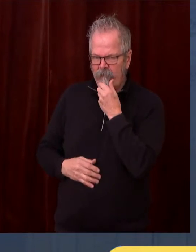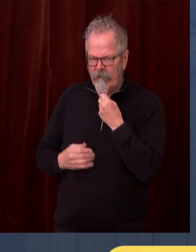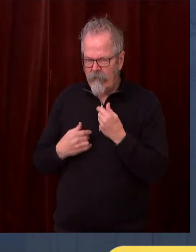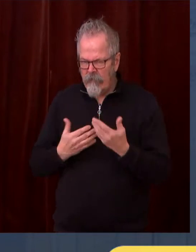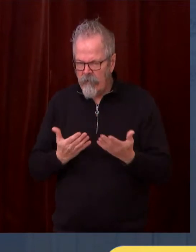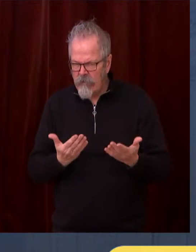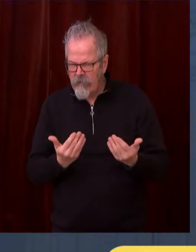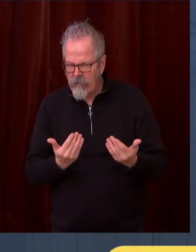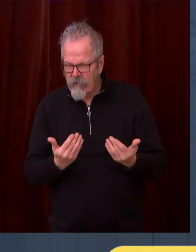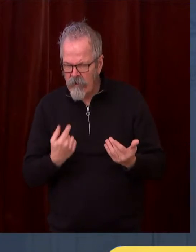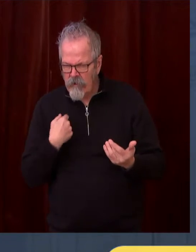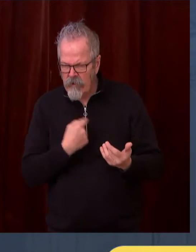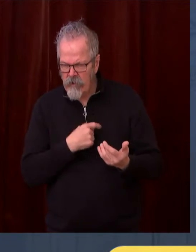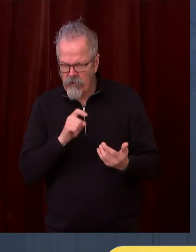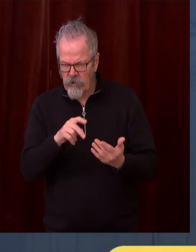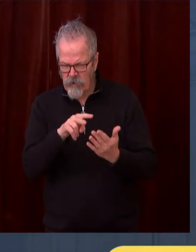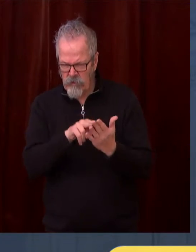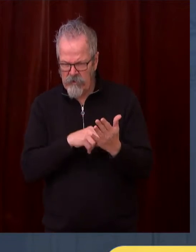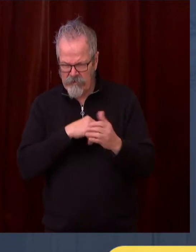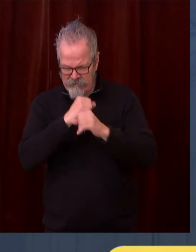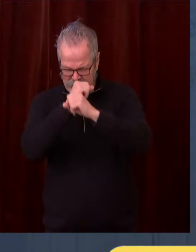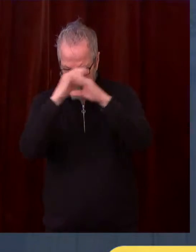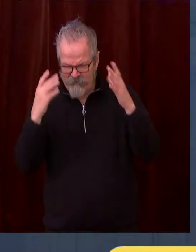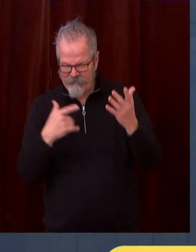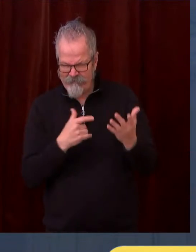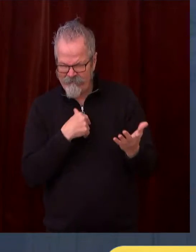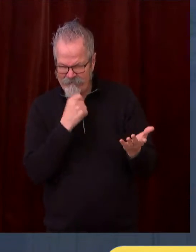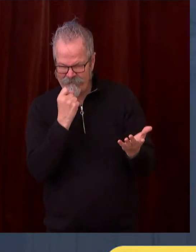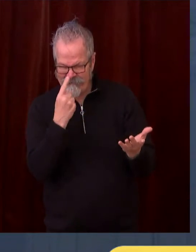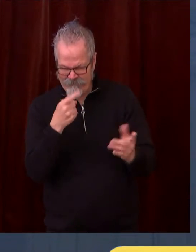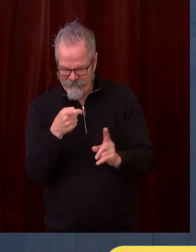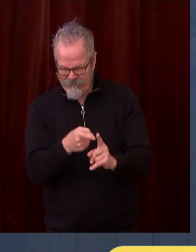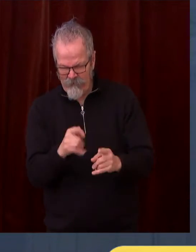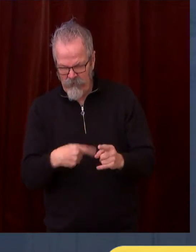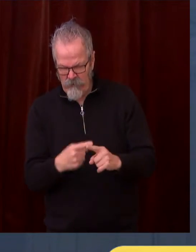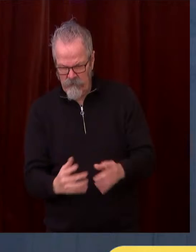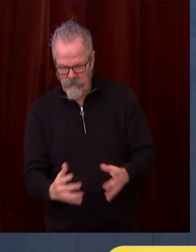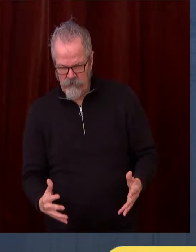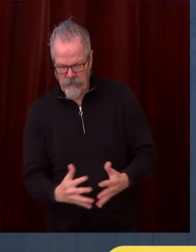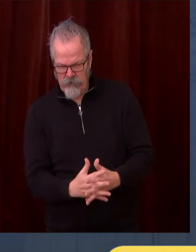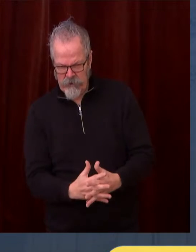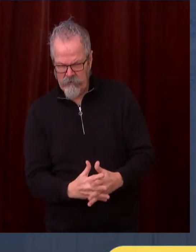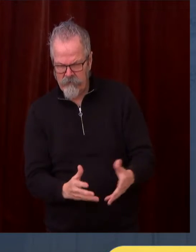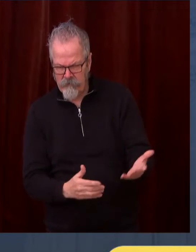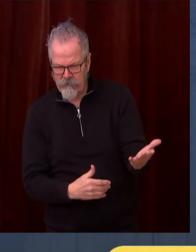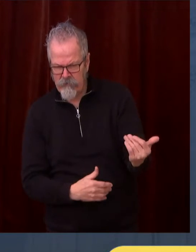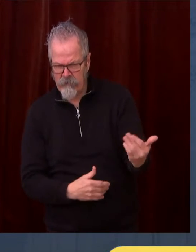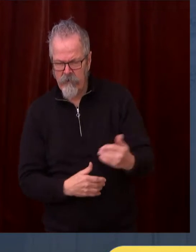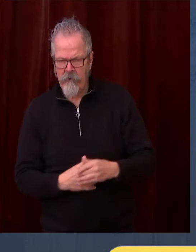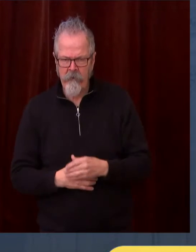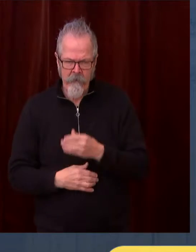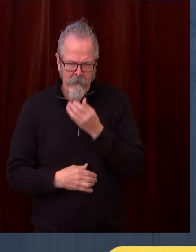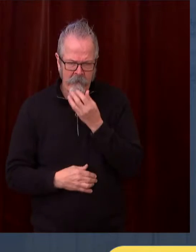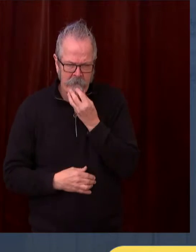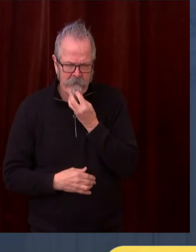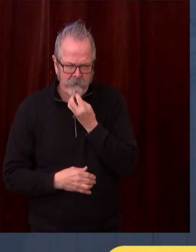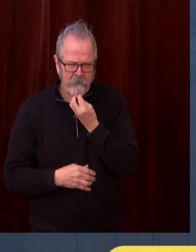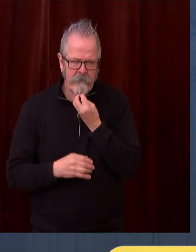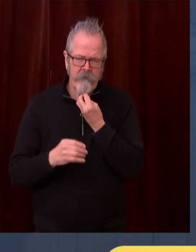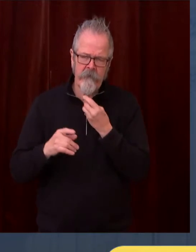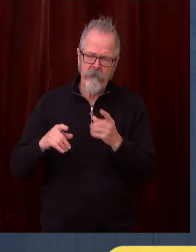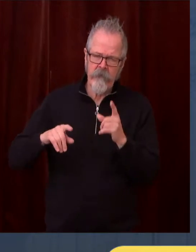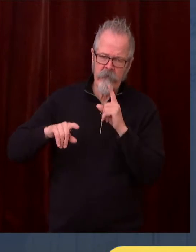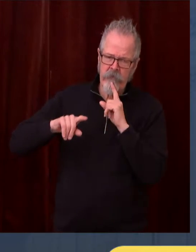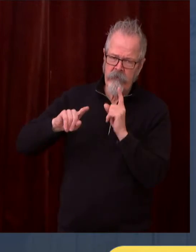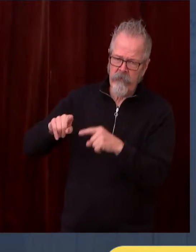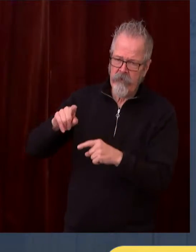I think the best way to interpret uncertainty is not as a problem, but simply as things that we haven't determined yet.